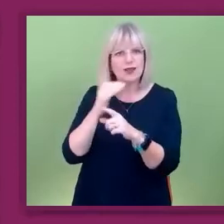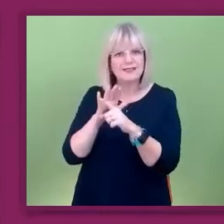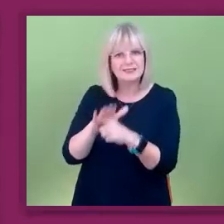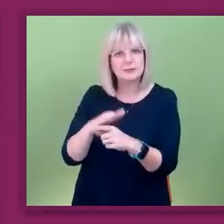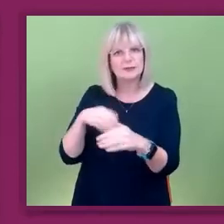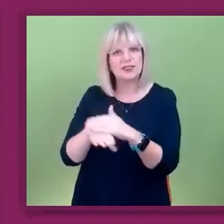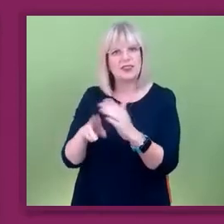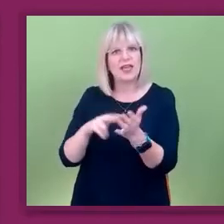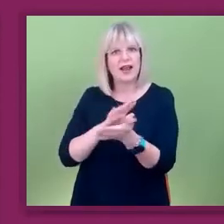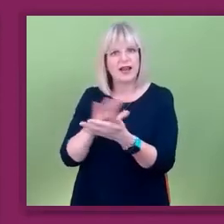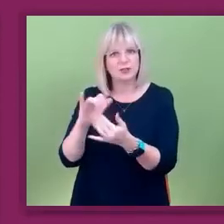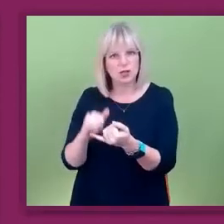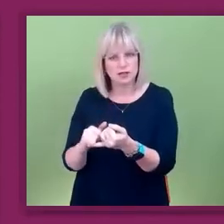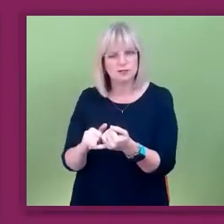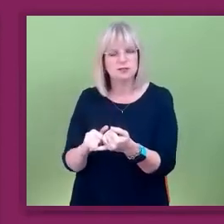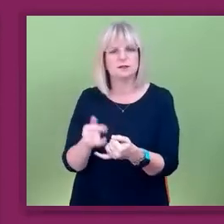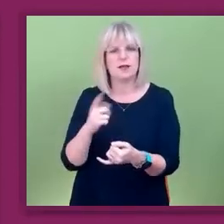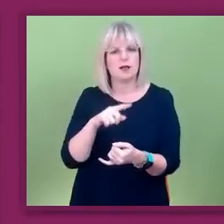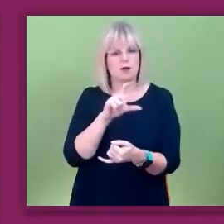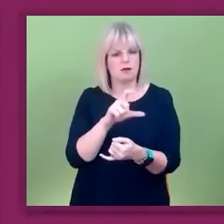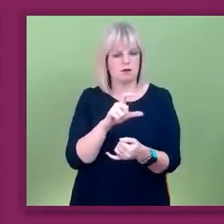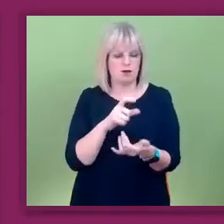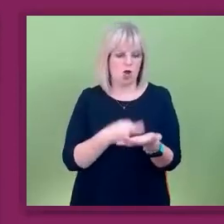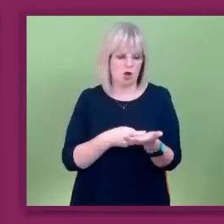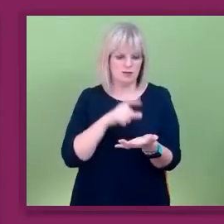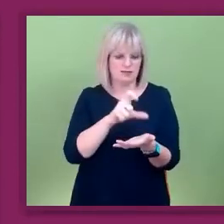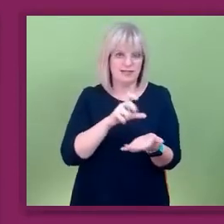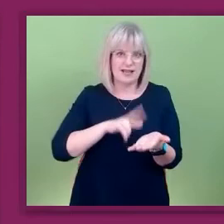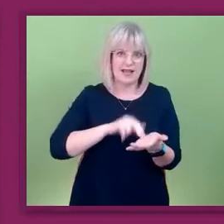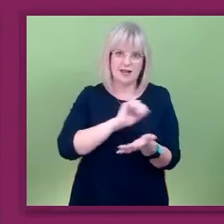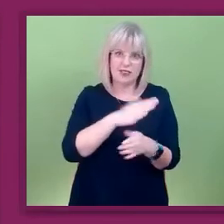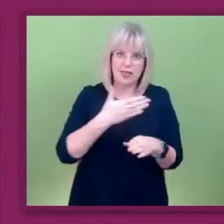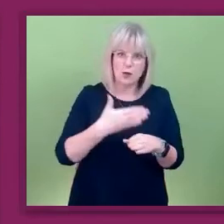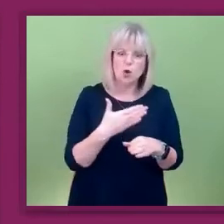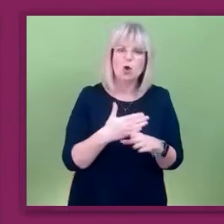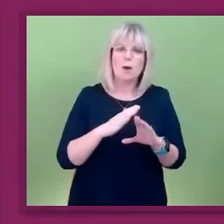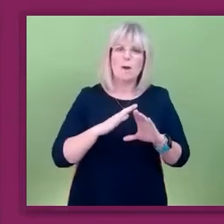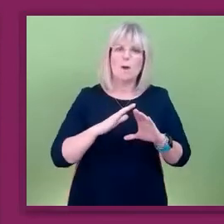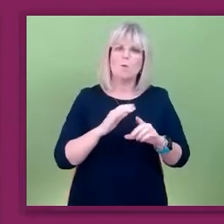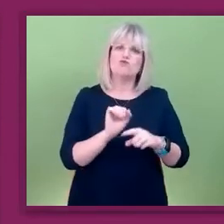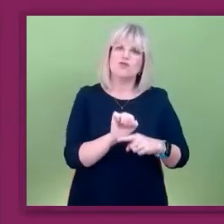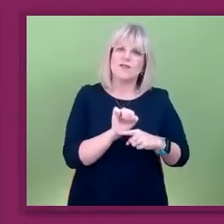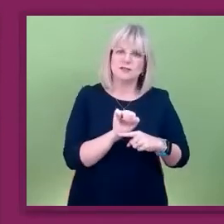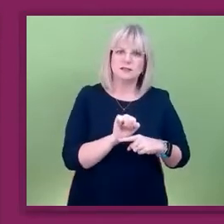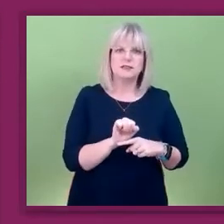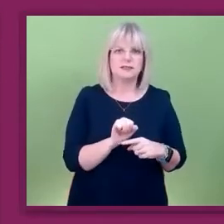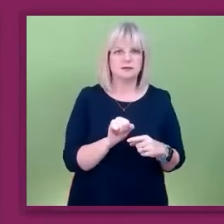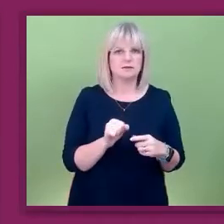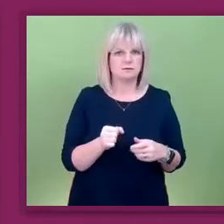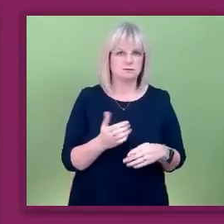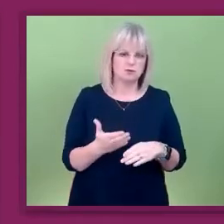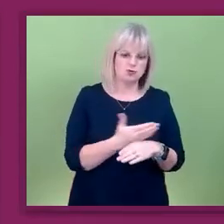RCM's work preventing stillbirths and neonatal deaths. Zenith, over to you.